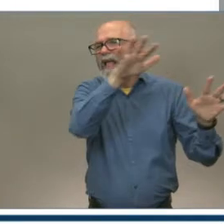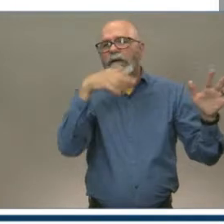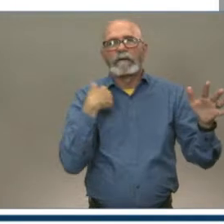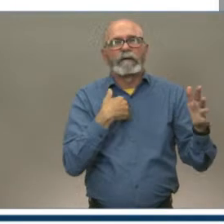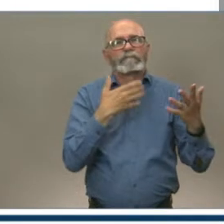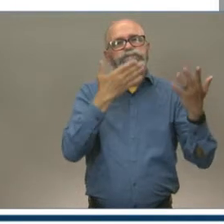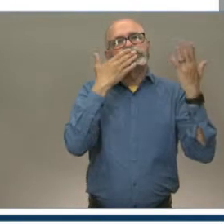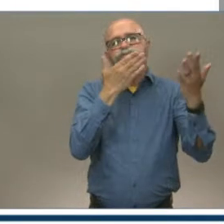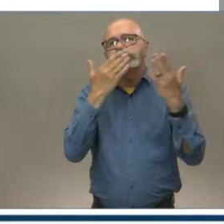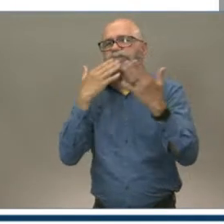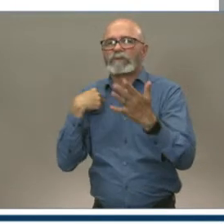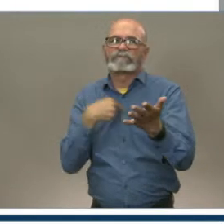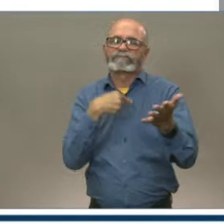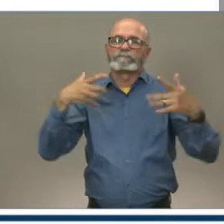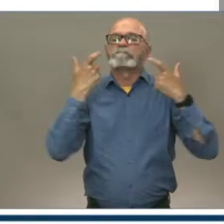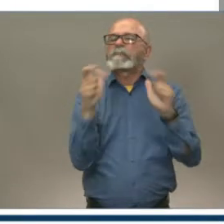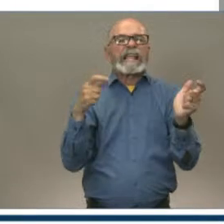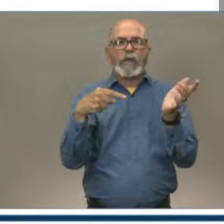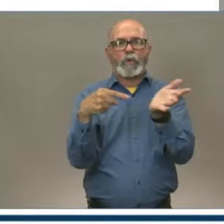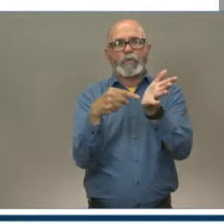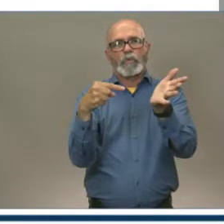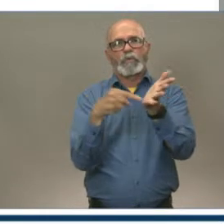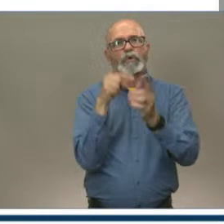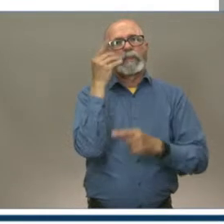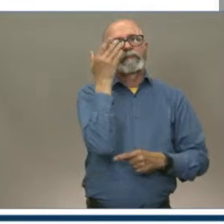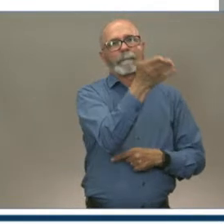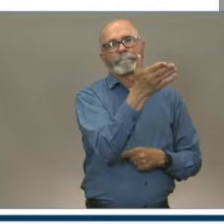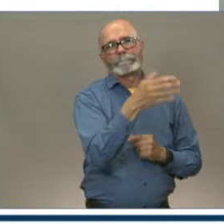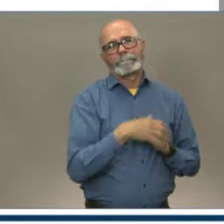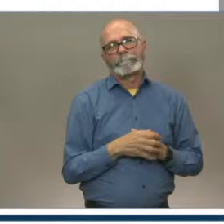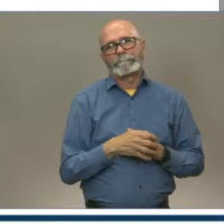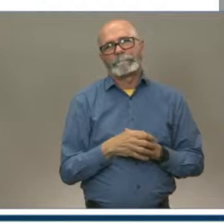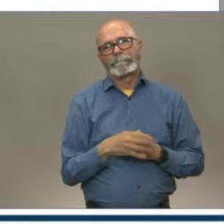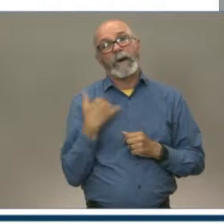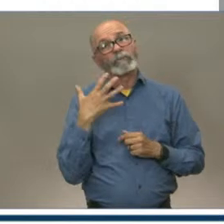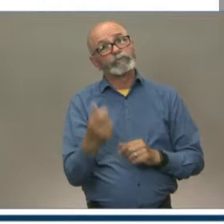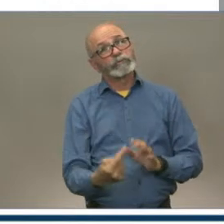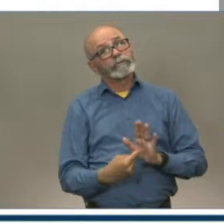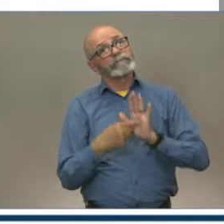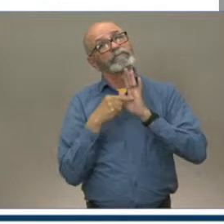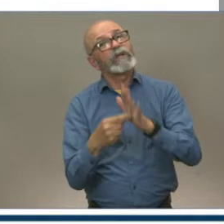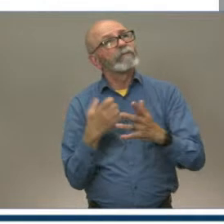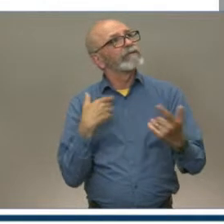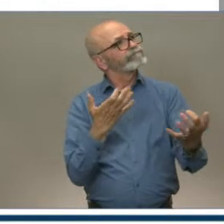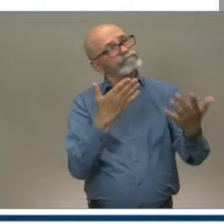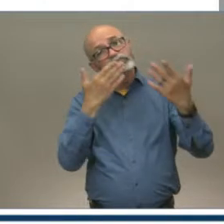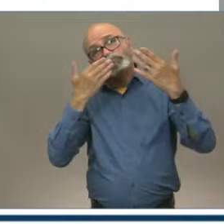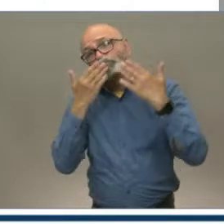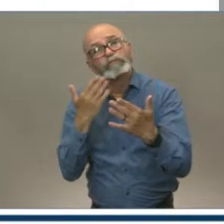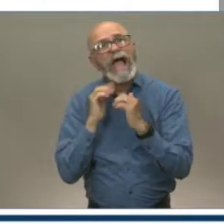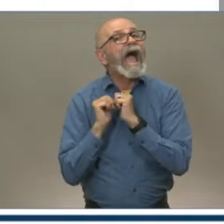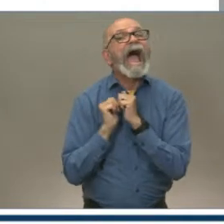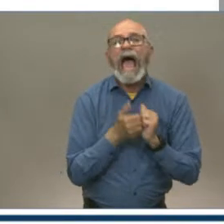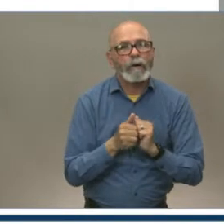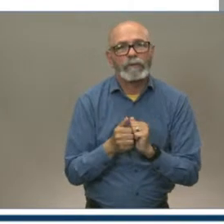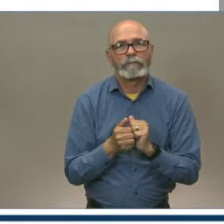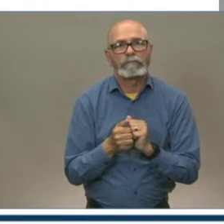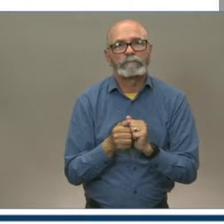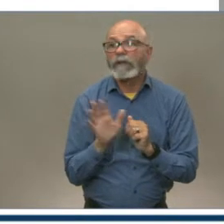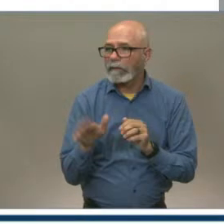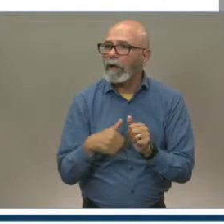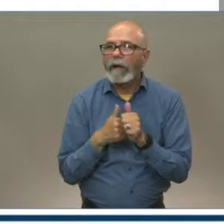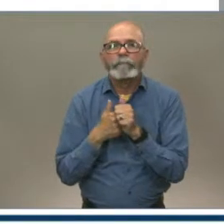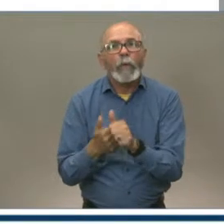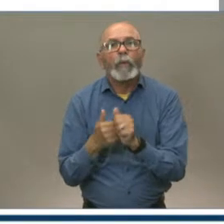much respect. The best way for us to show them how thankful we are is to follow these protocols to help reduce the case of COVID in